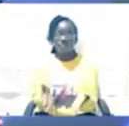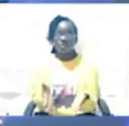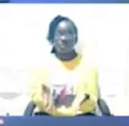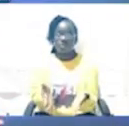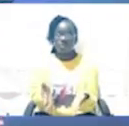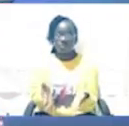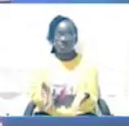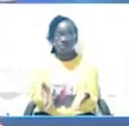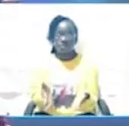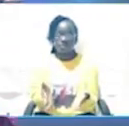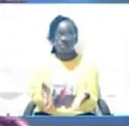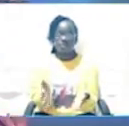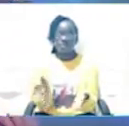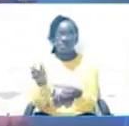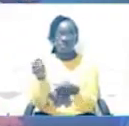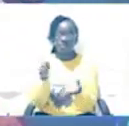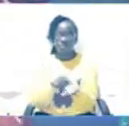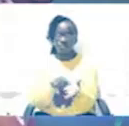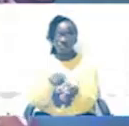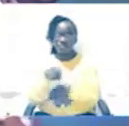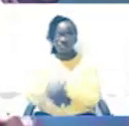tonight.